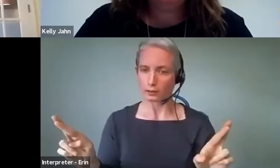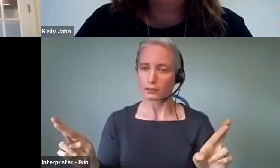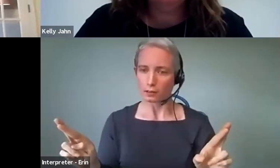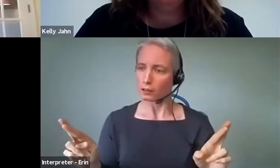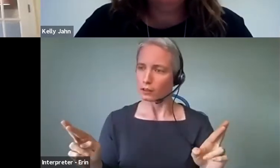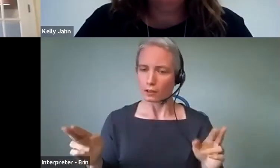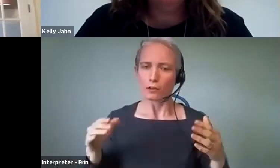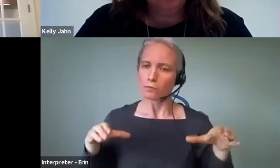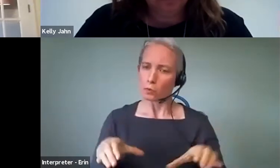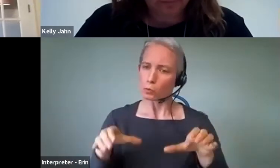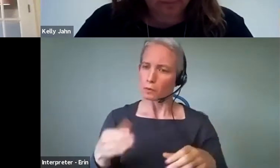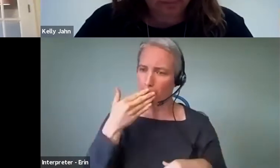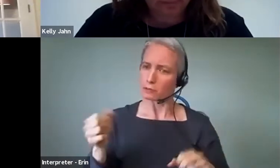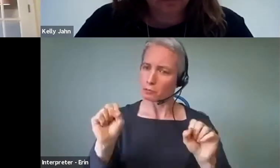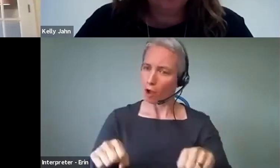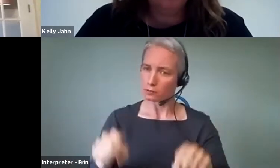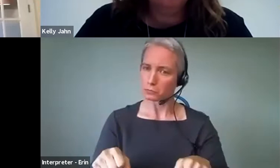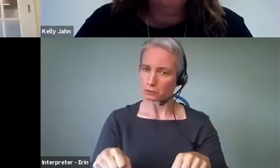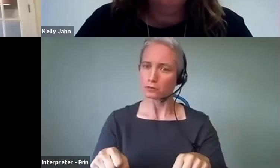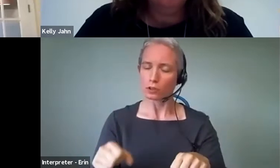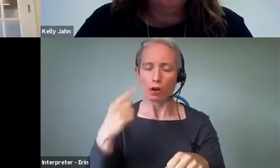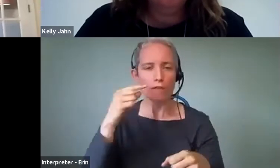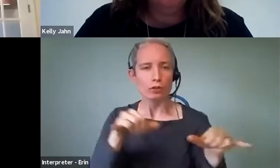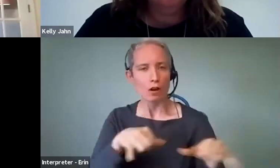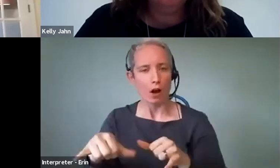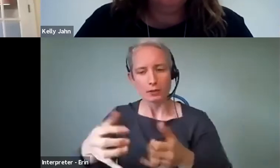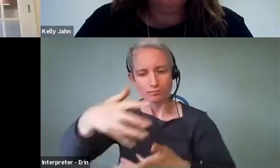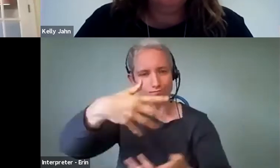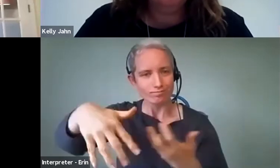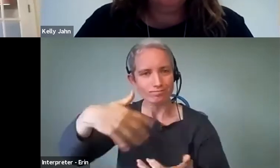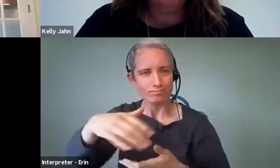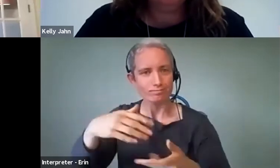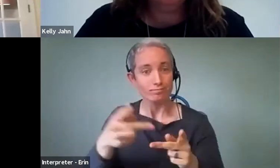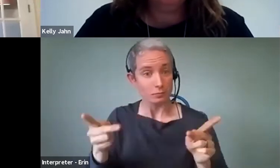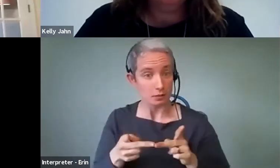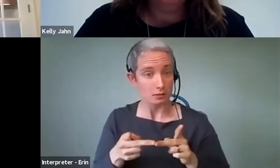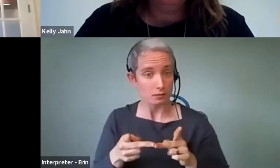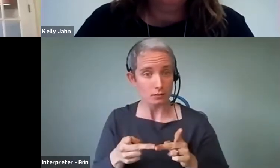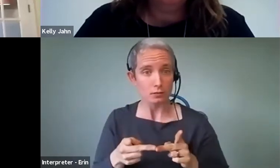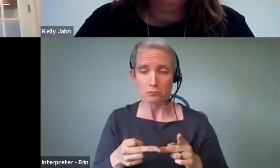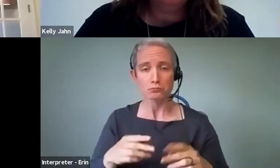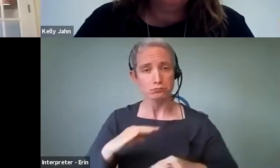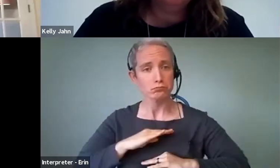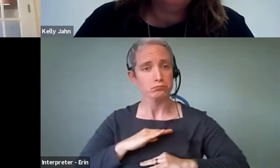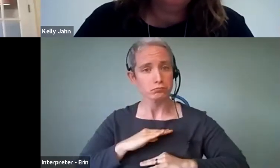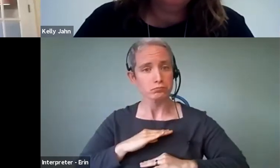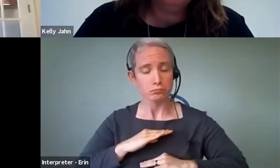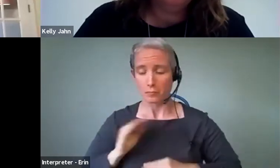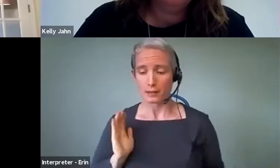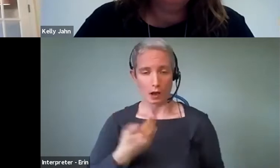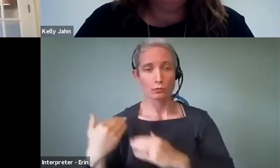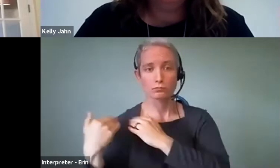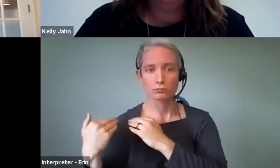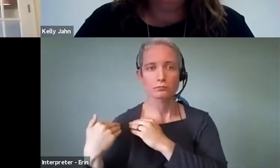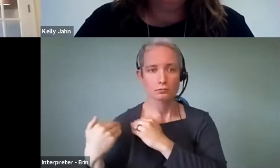spaces, I think that is our job, to make people feel as comfortable as possible coming back